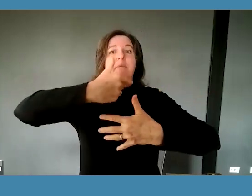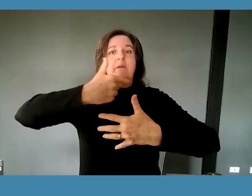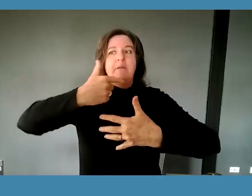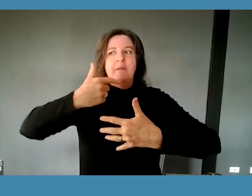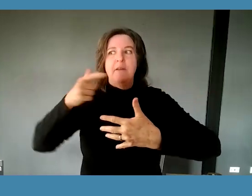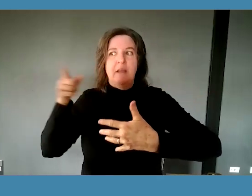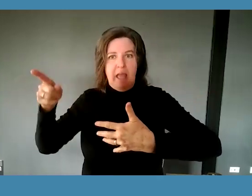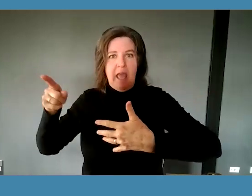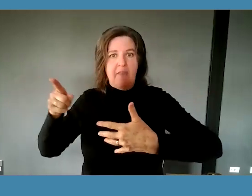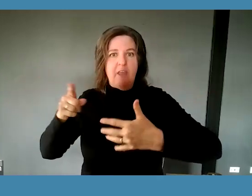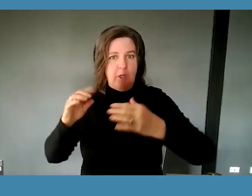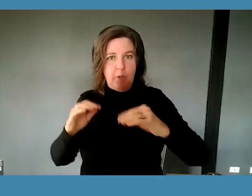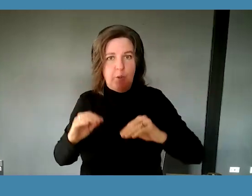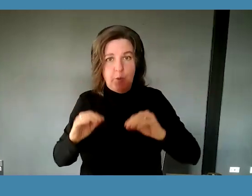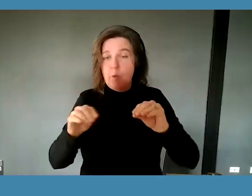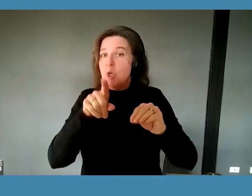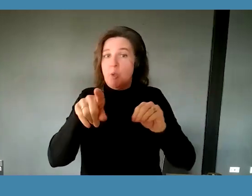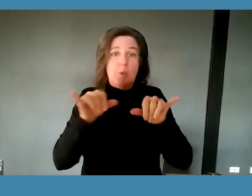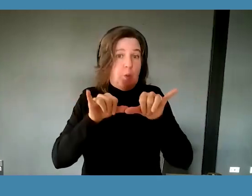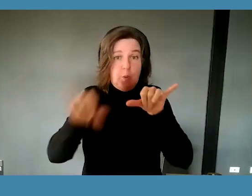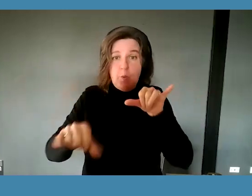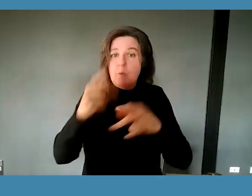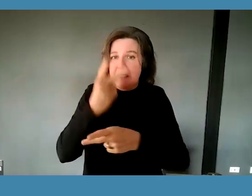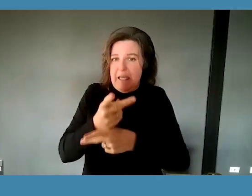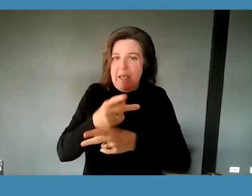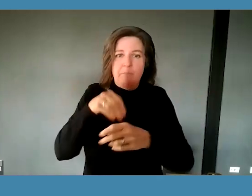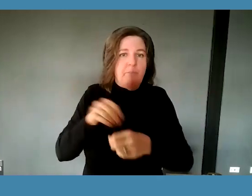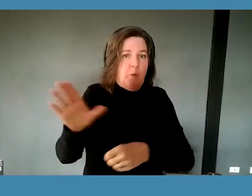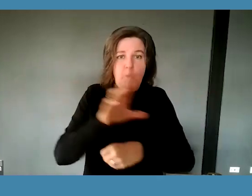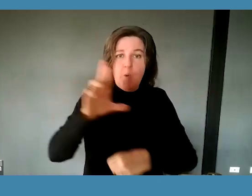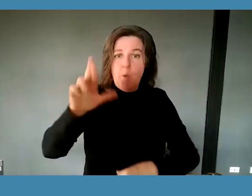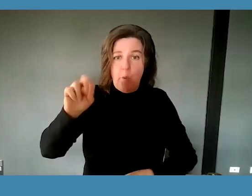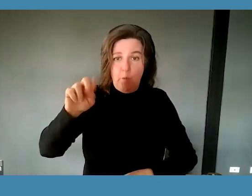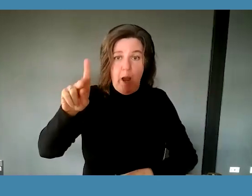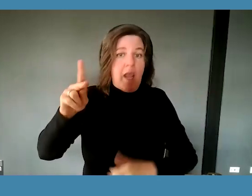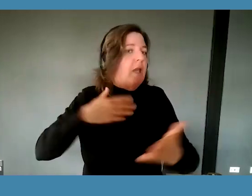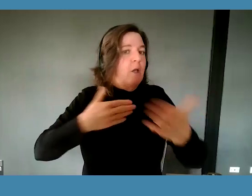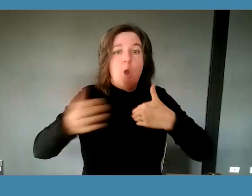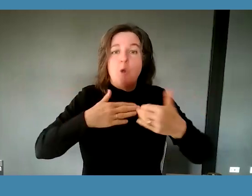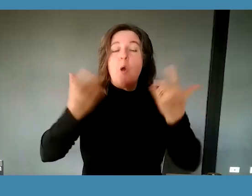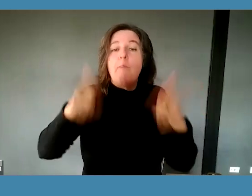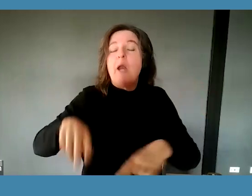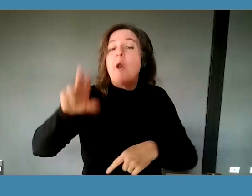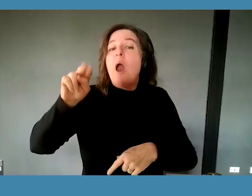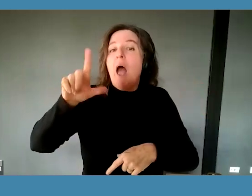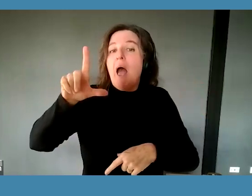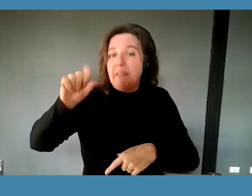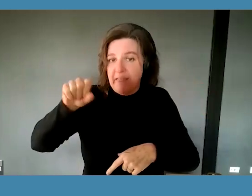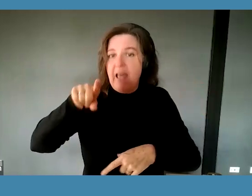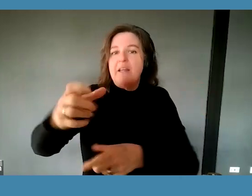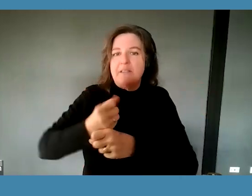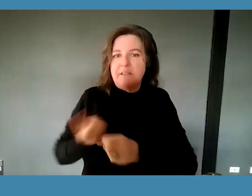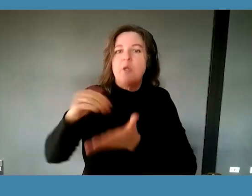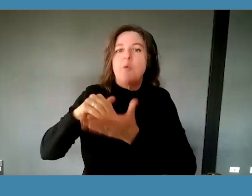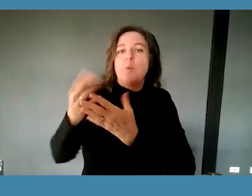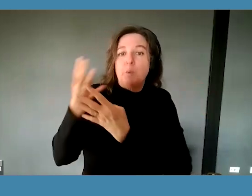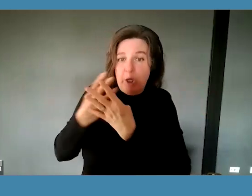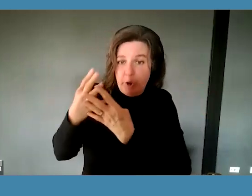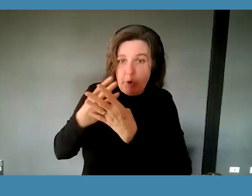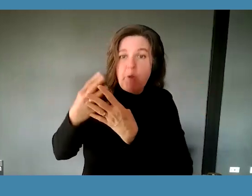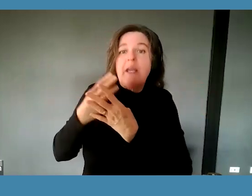up a slot. You remain in your rank no matter what, unless you get rescreened and get moved up a